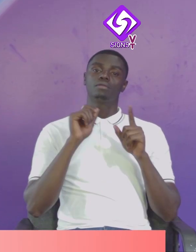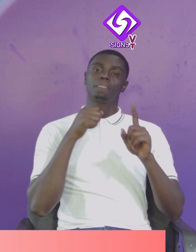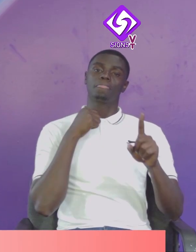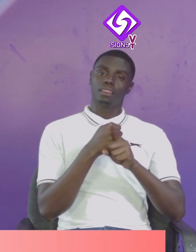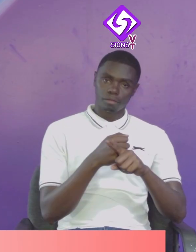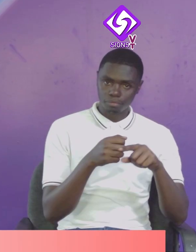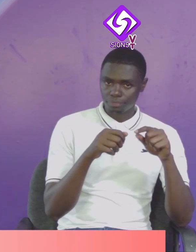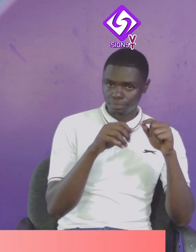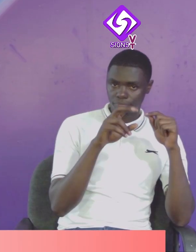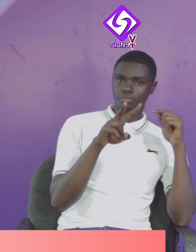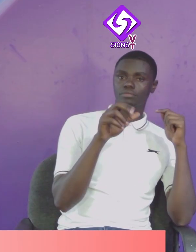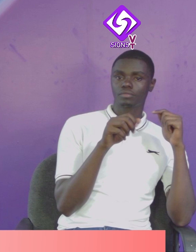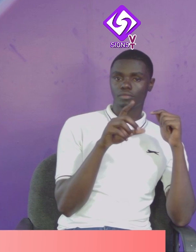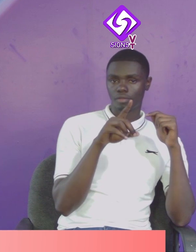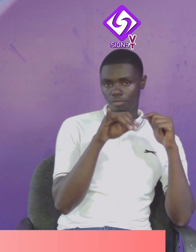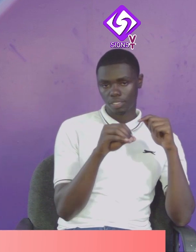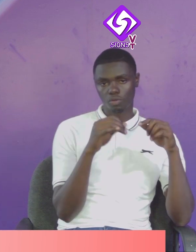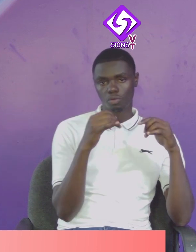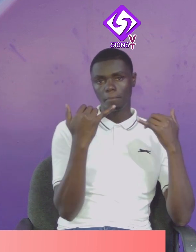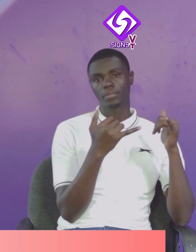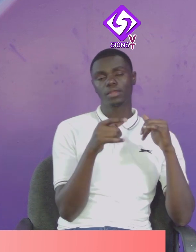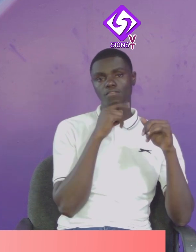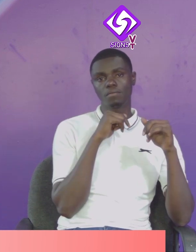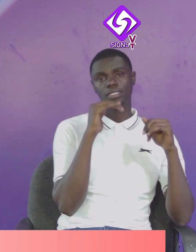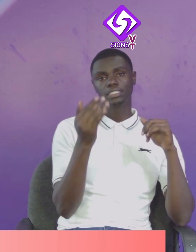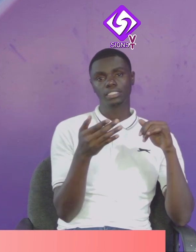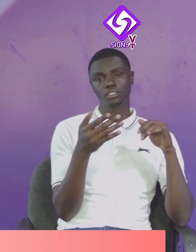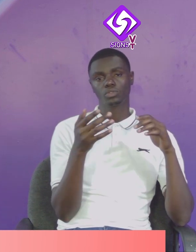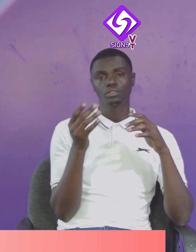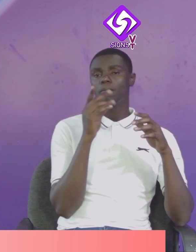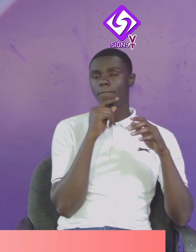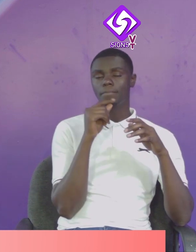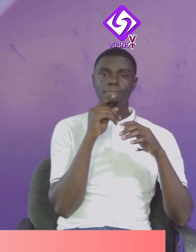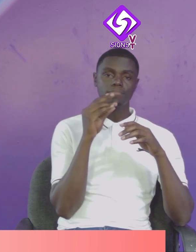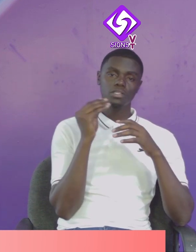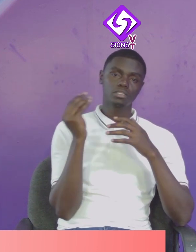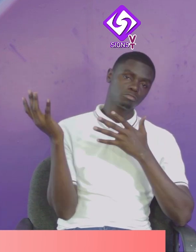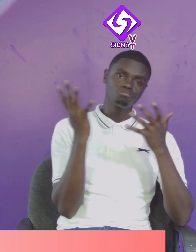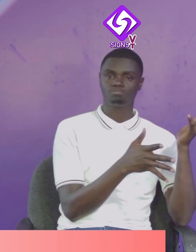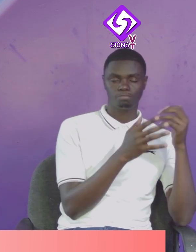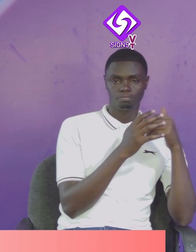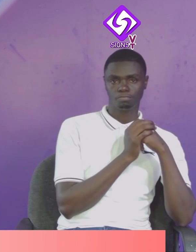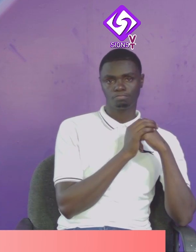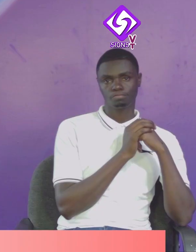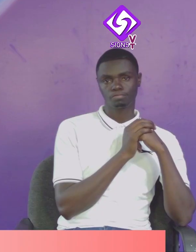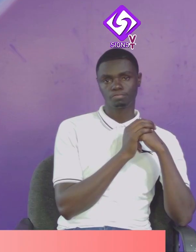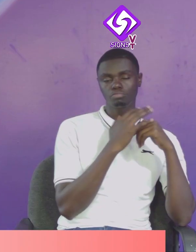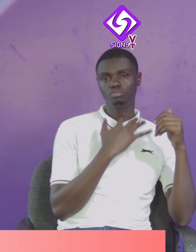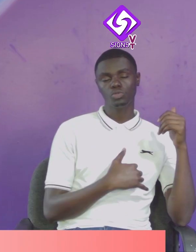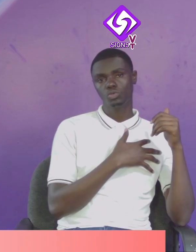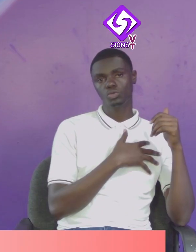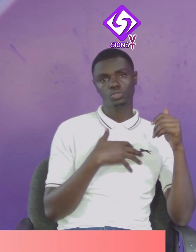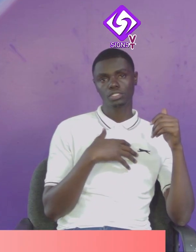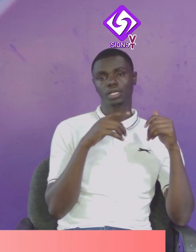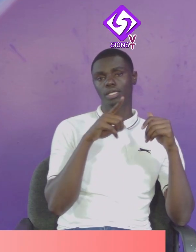Josko Vardiol, is also playing for Manchester City. So he is taking their experience. And I will say Croatia and Czech